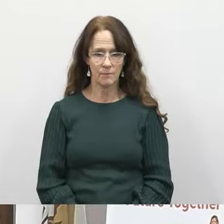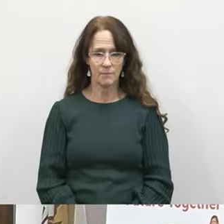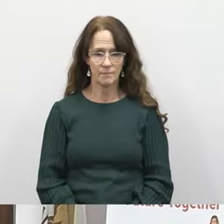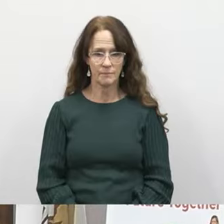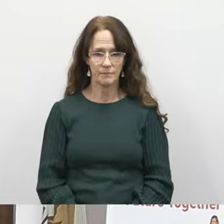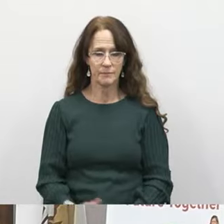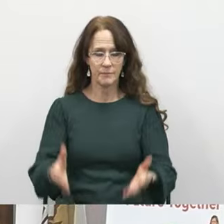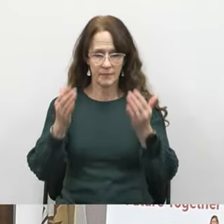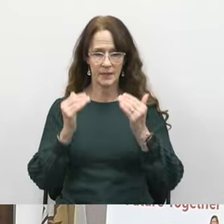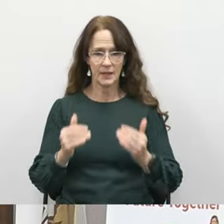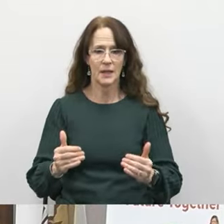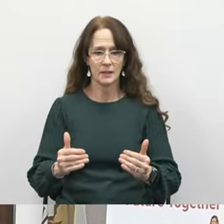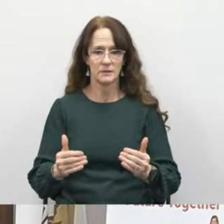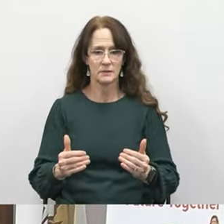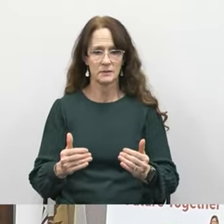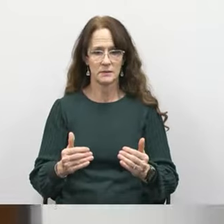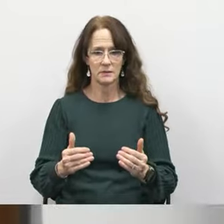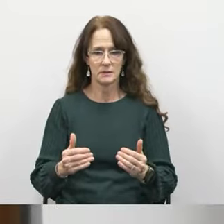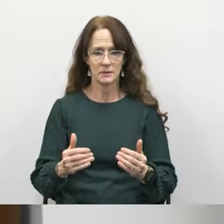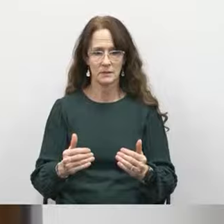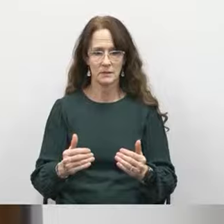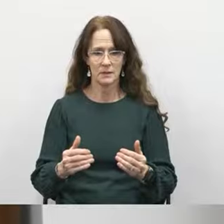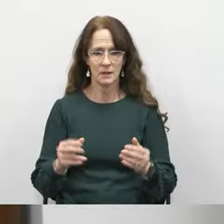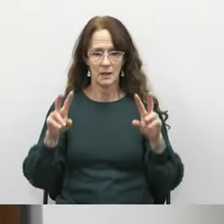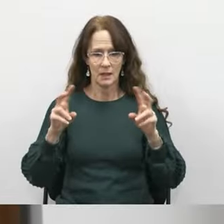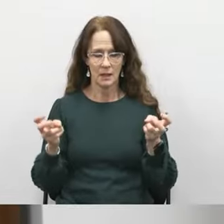Next on the agenda, we have